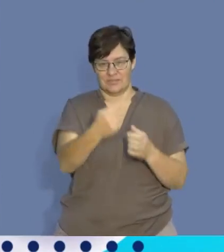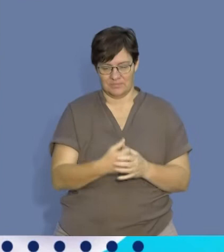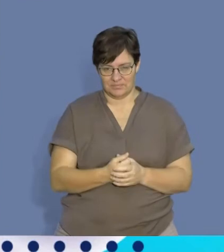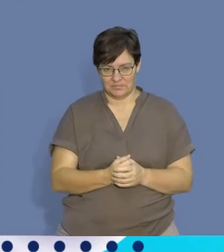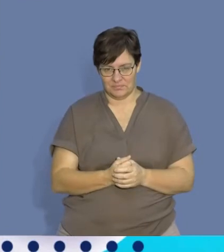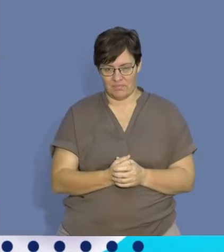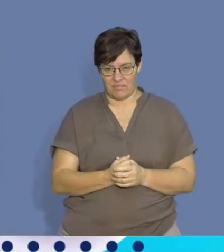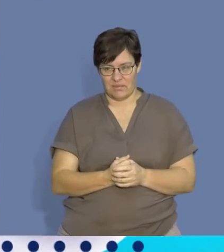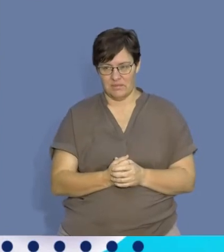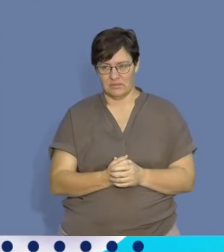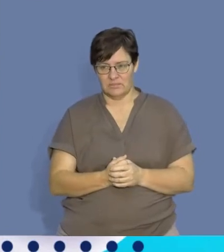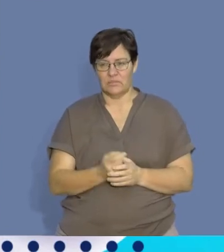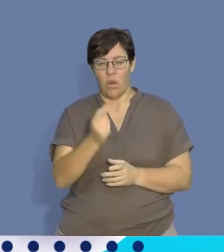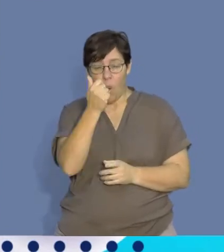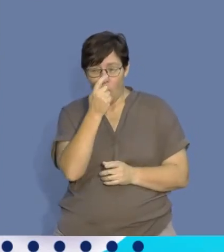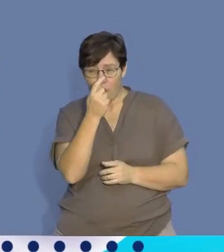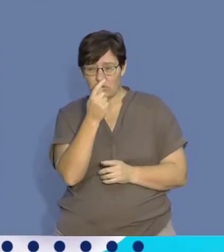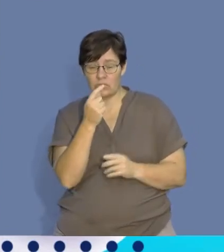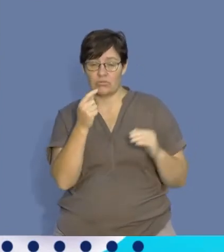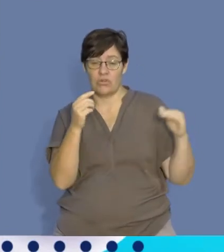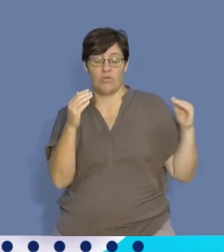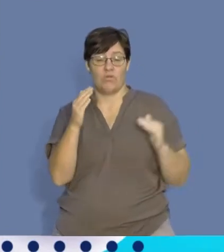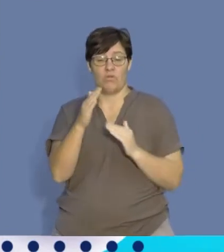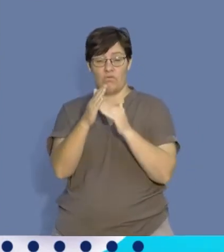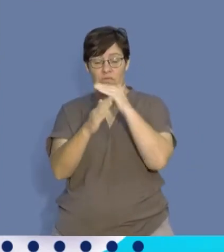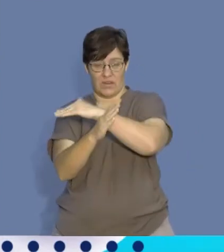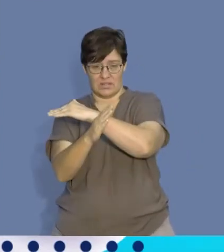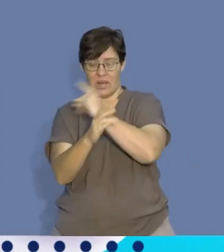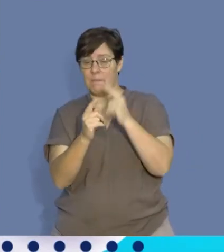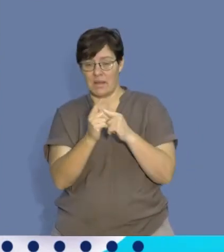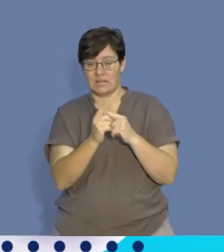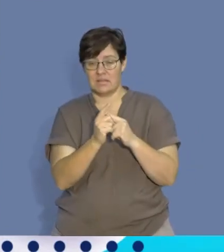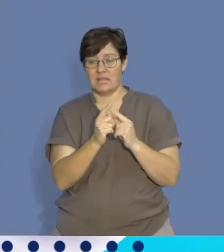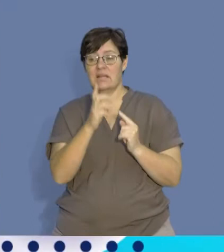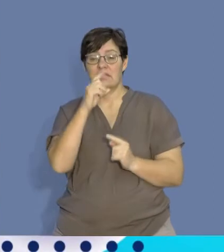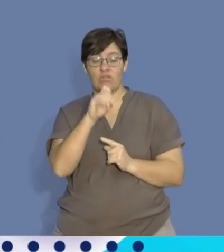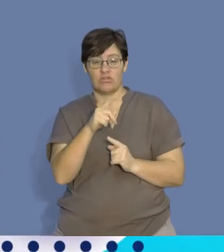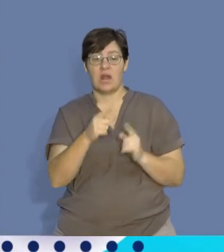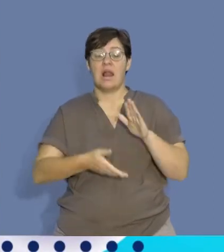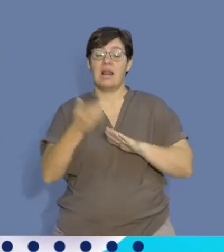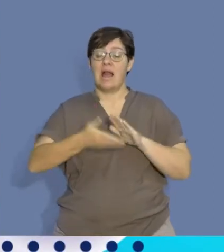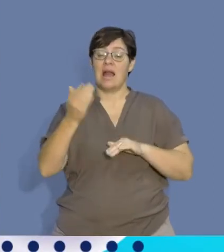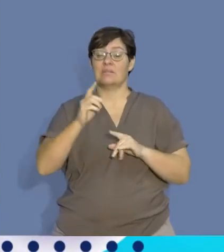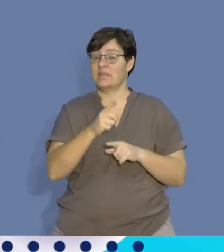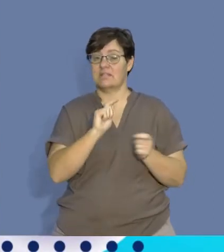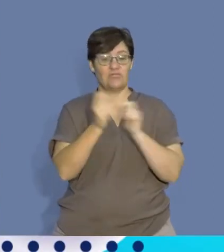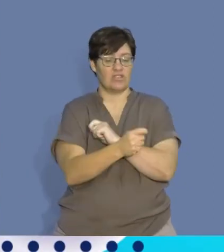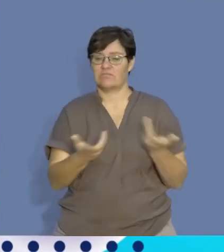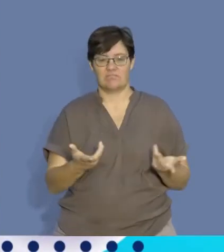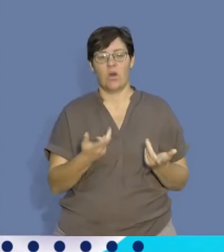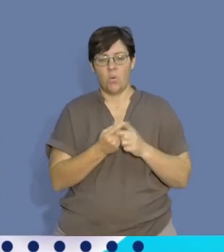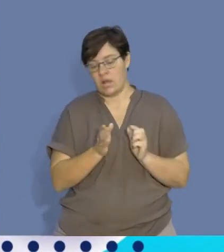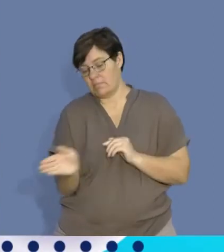a little like refraction, but diffraction doesn't change the speed of the light. It just changes its